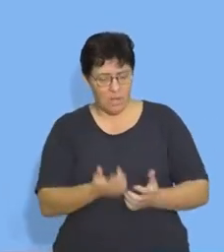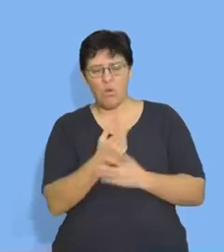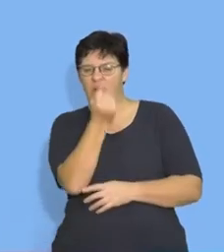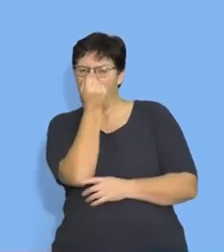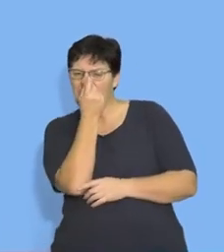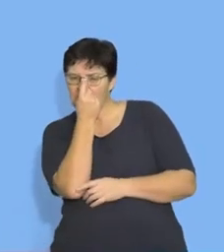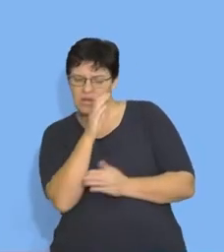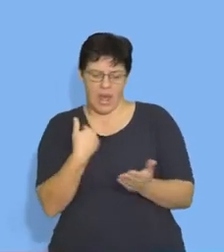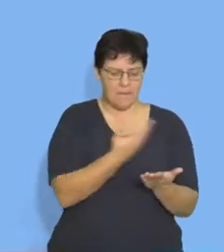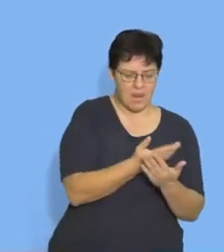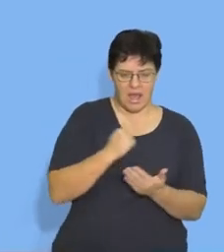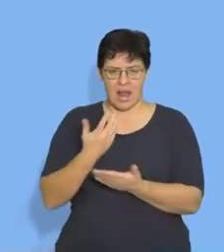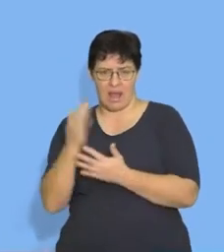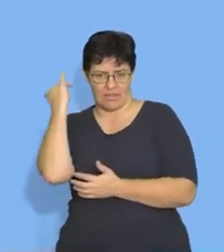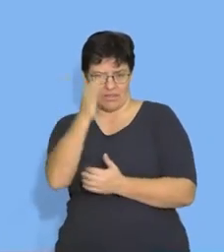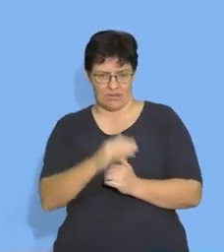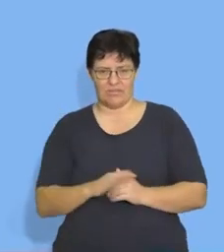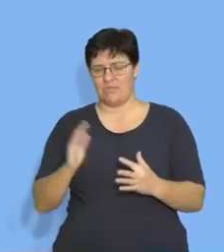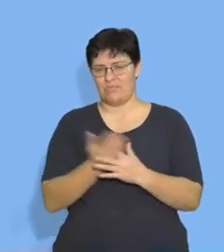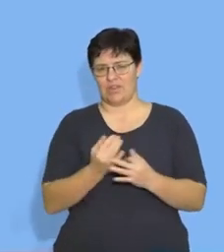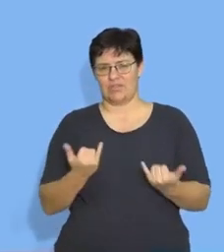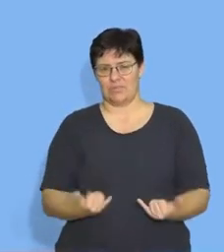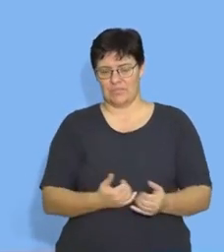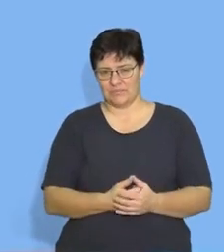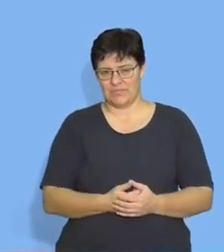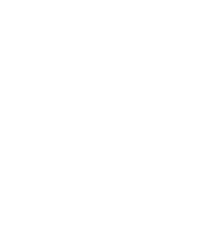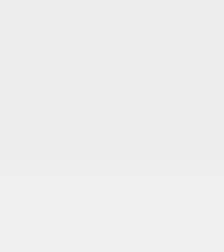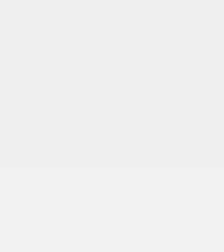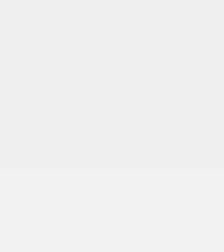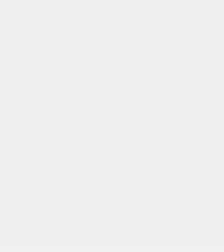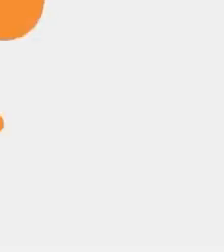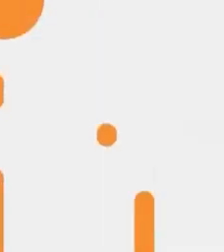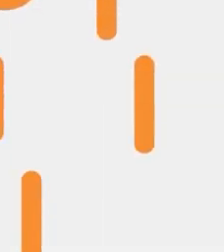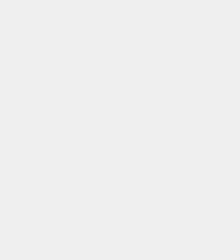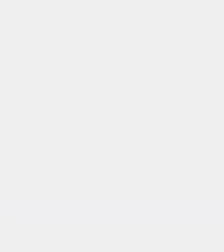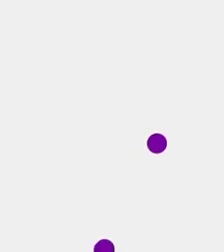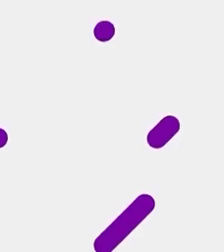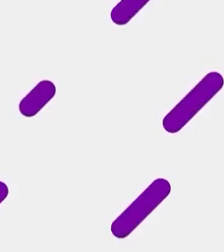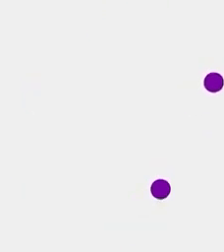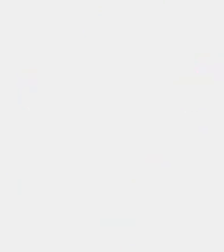application of this theory. Let's take a short break for now.